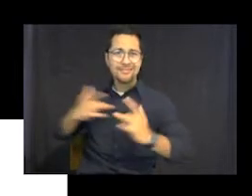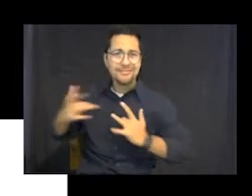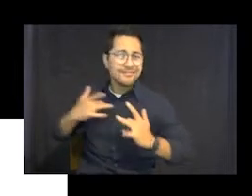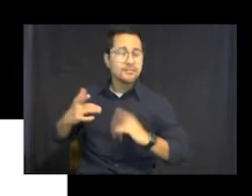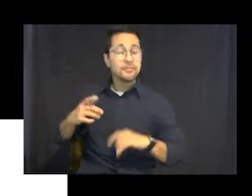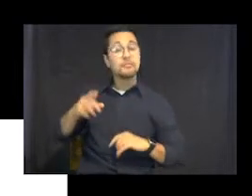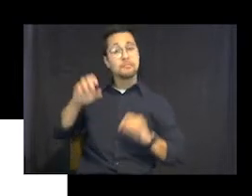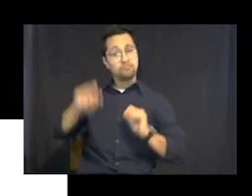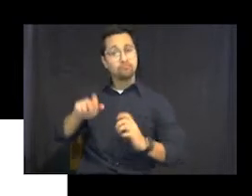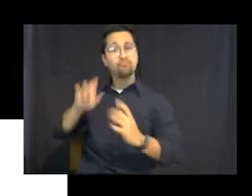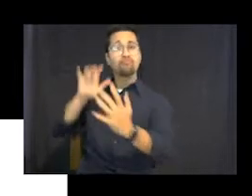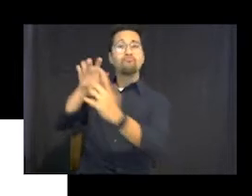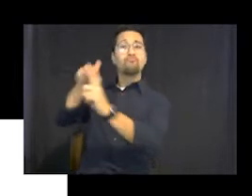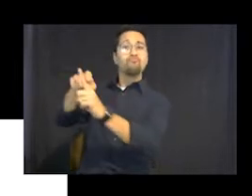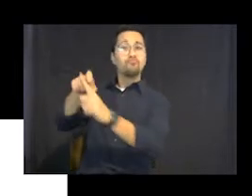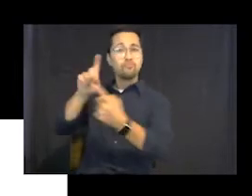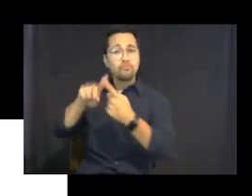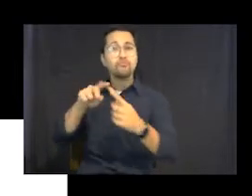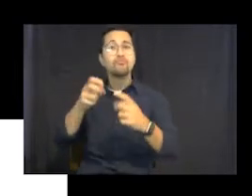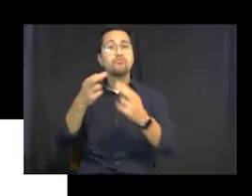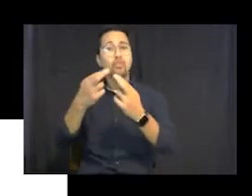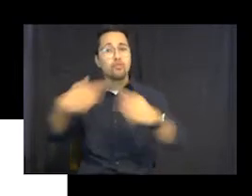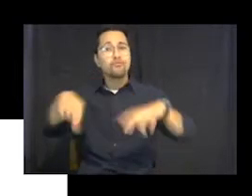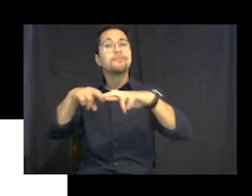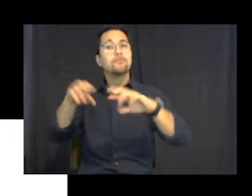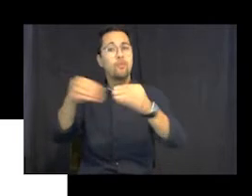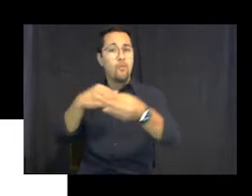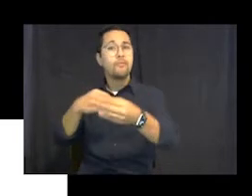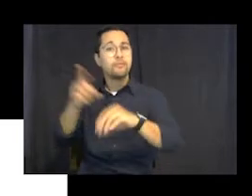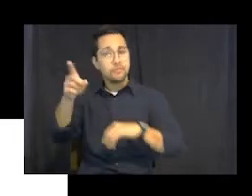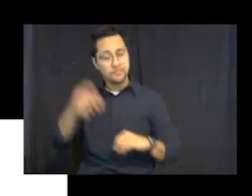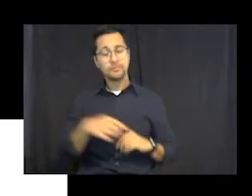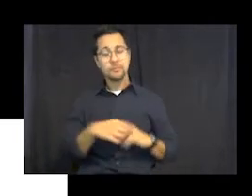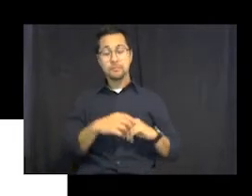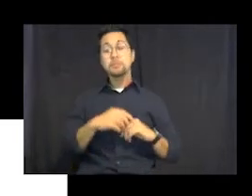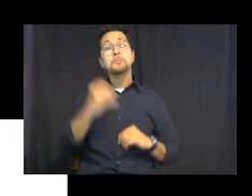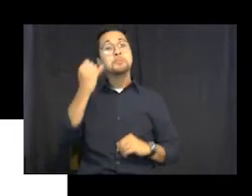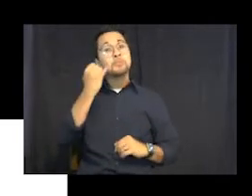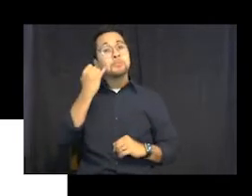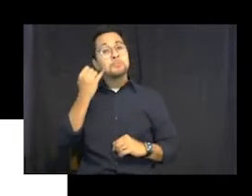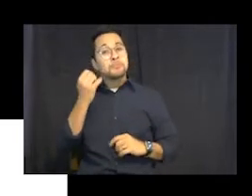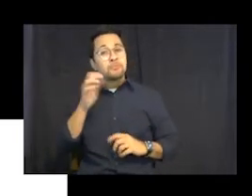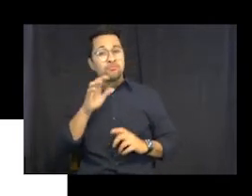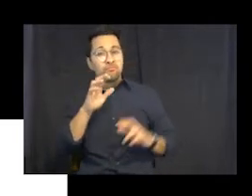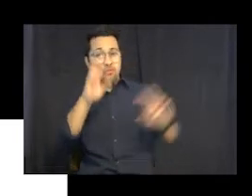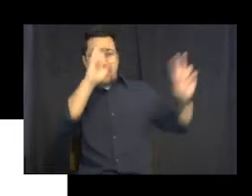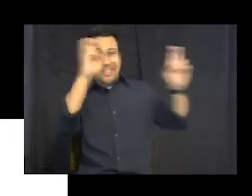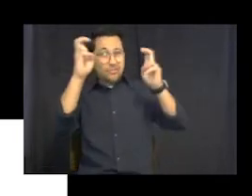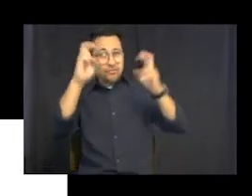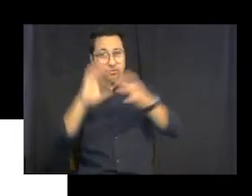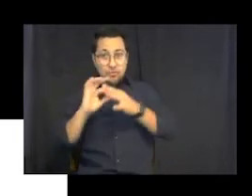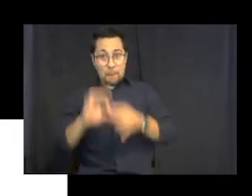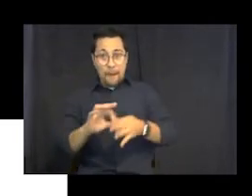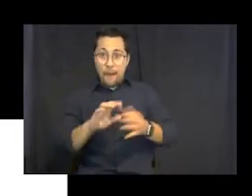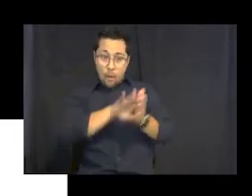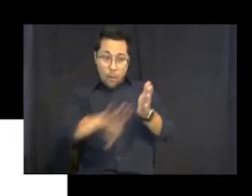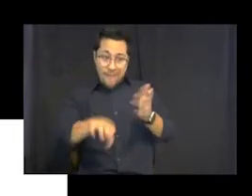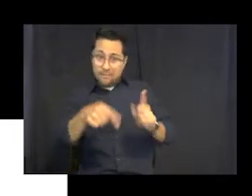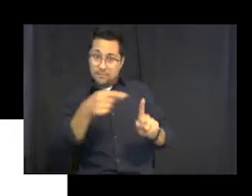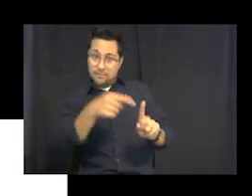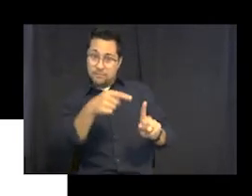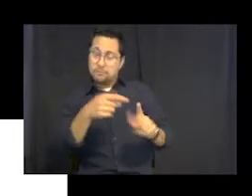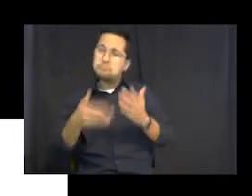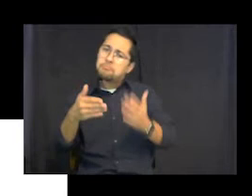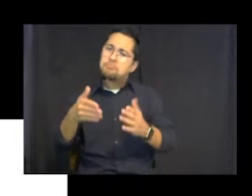you can reach out to your regional office. And if your issue is about the waiver, maybe you